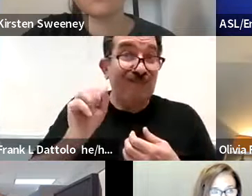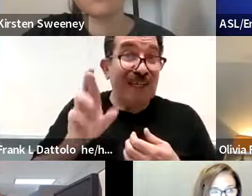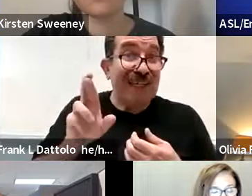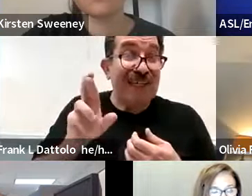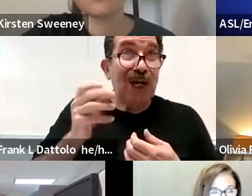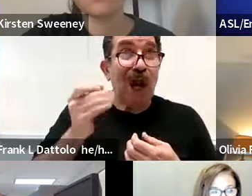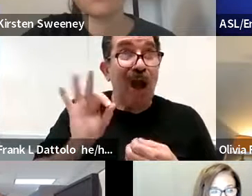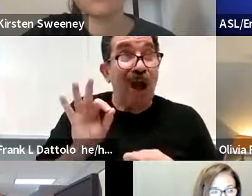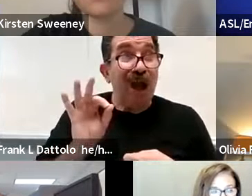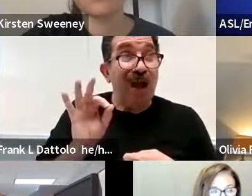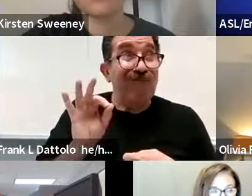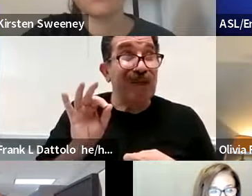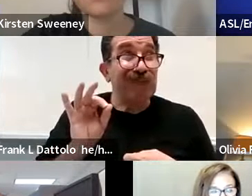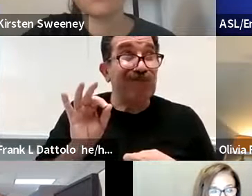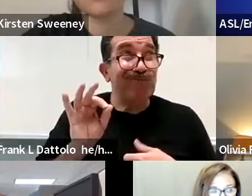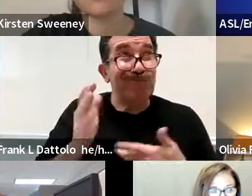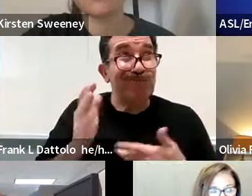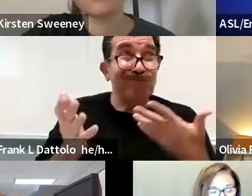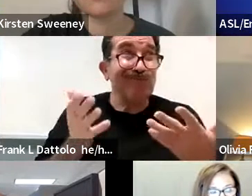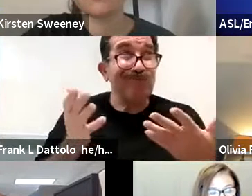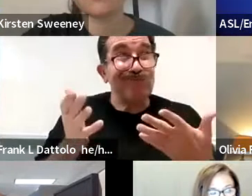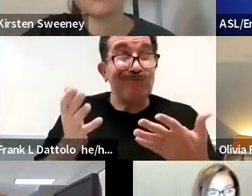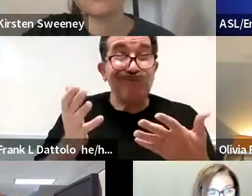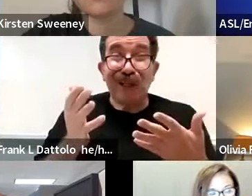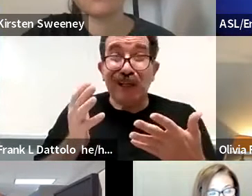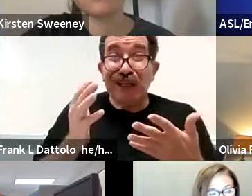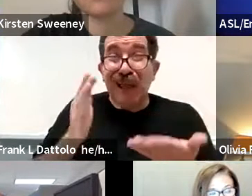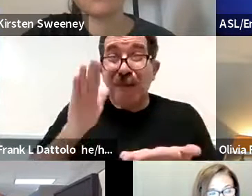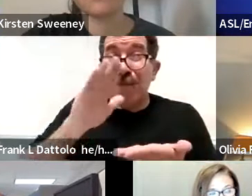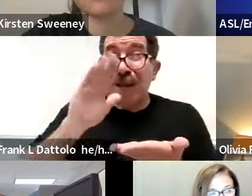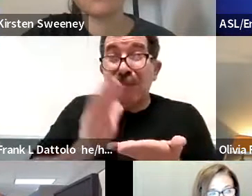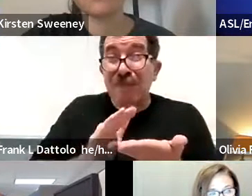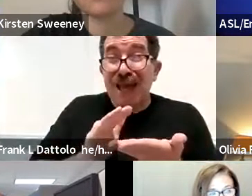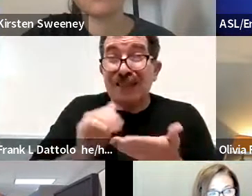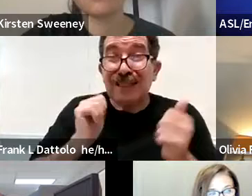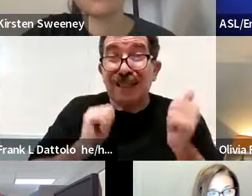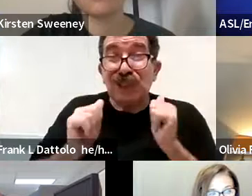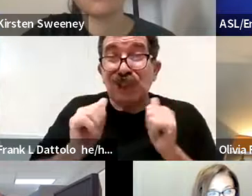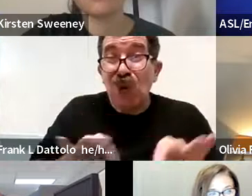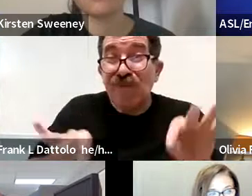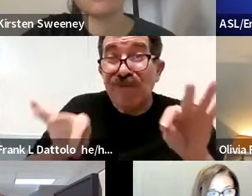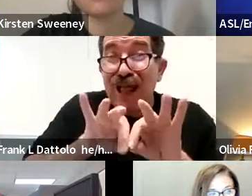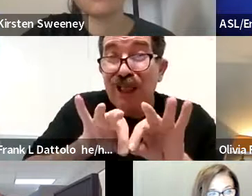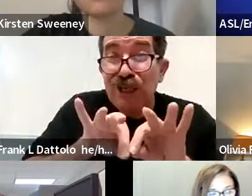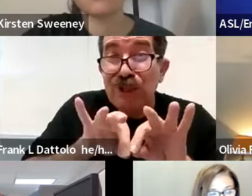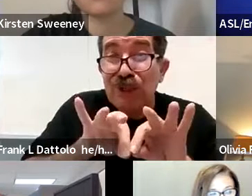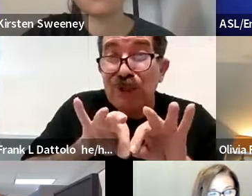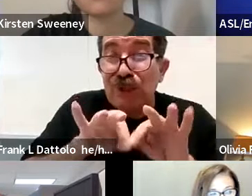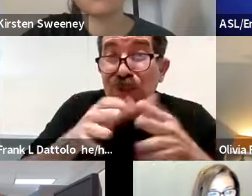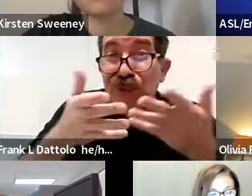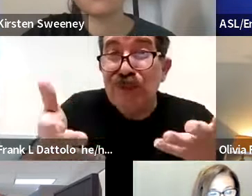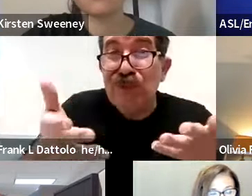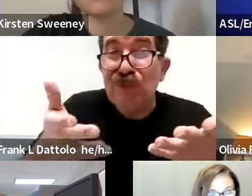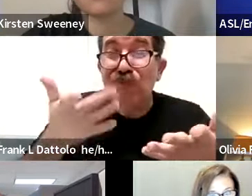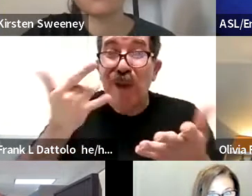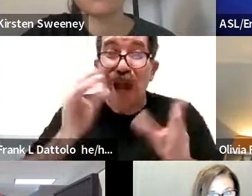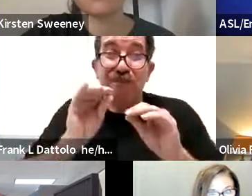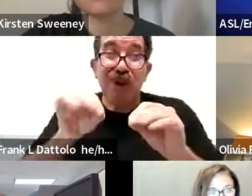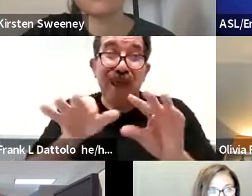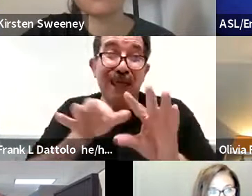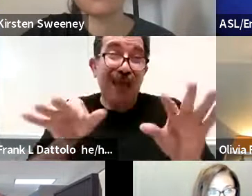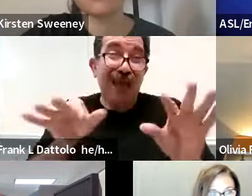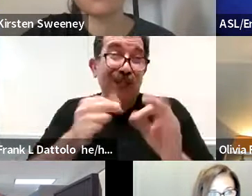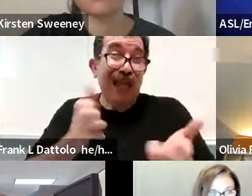So then I wonder, why hadn't it been done? Was it the fear of minimizing a